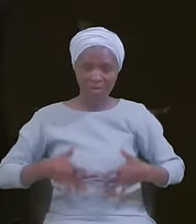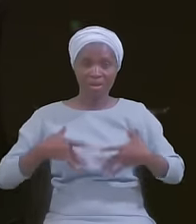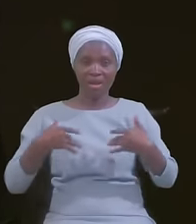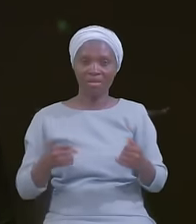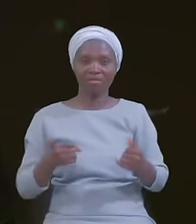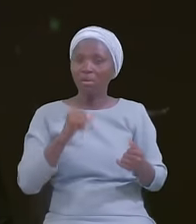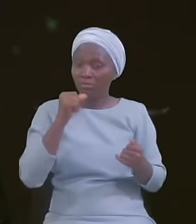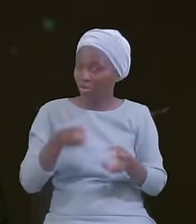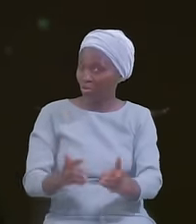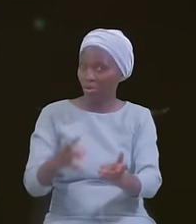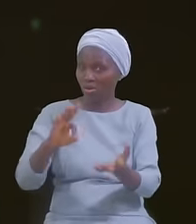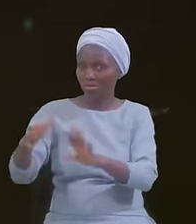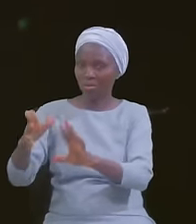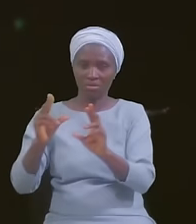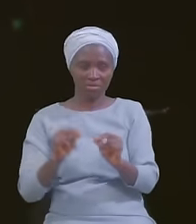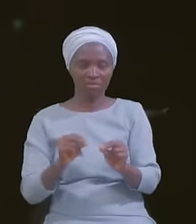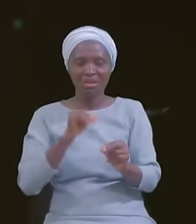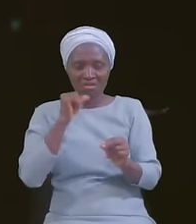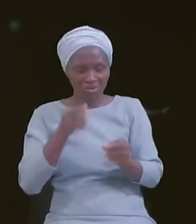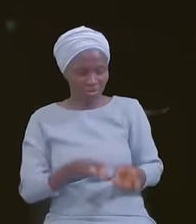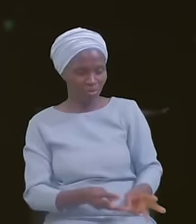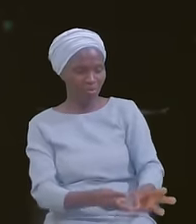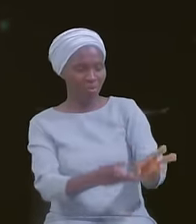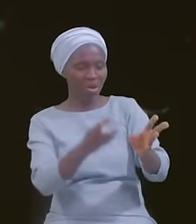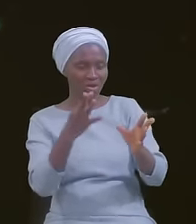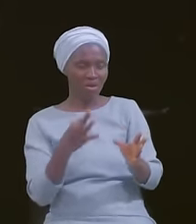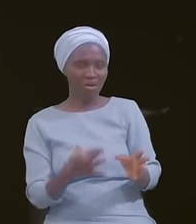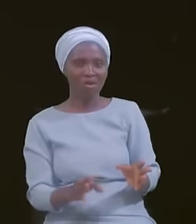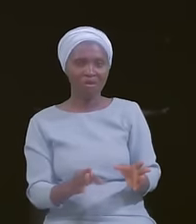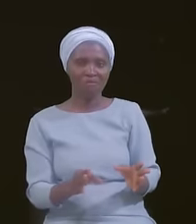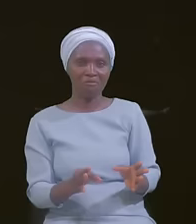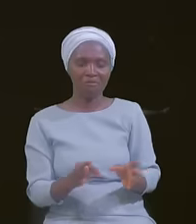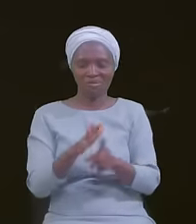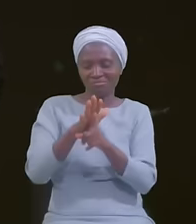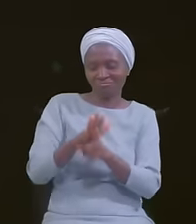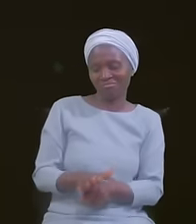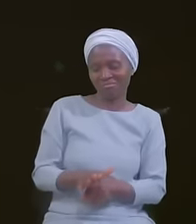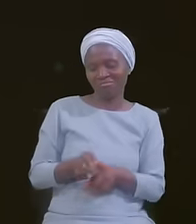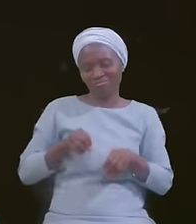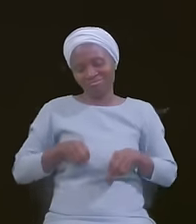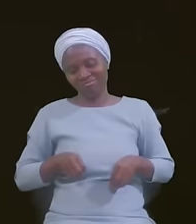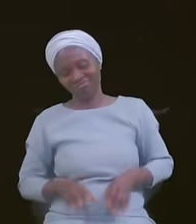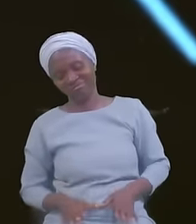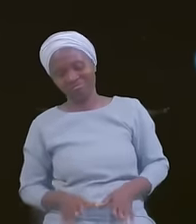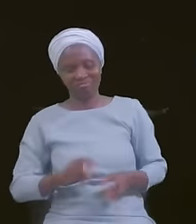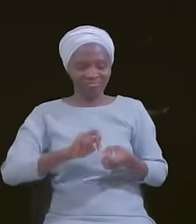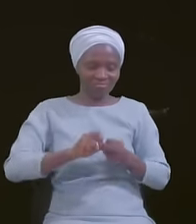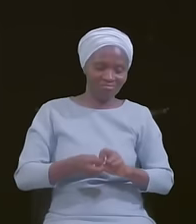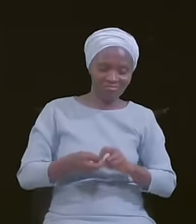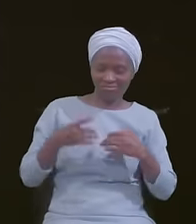of death. Not the path of depression, stress,